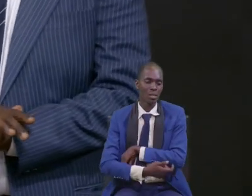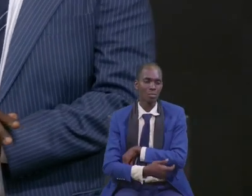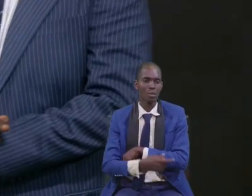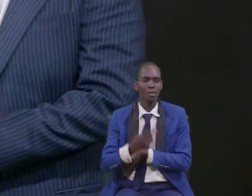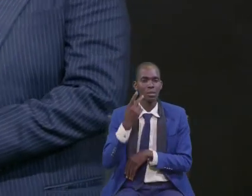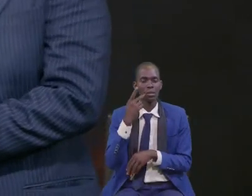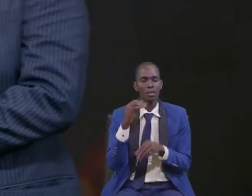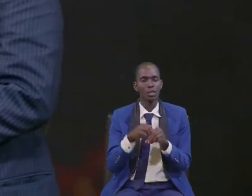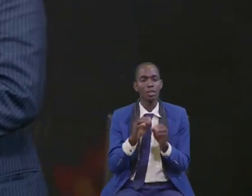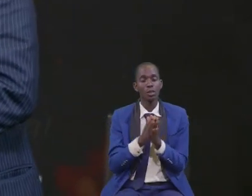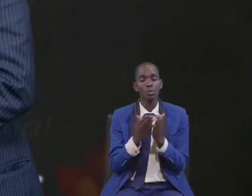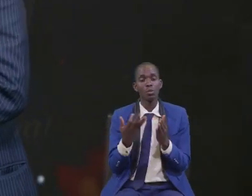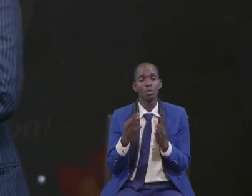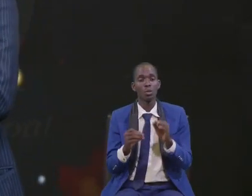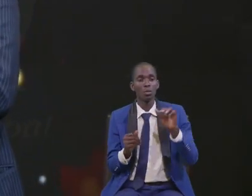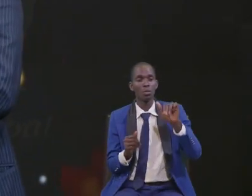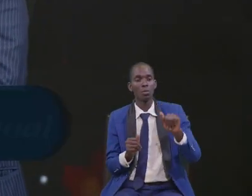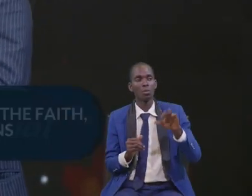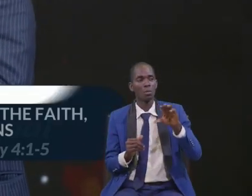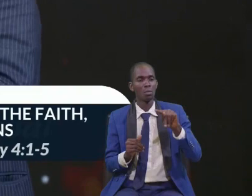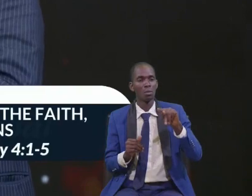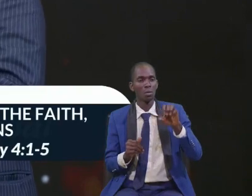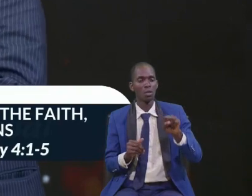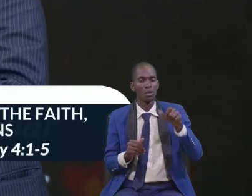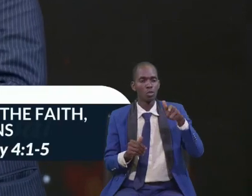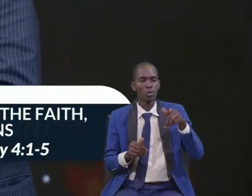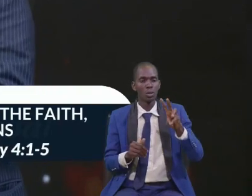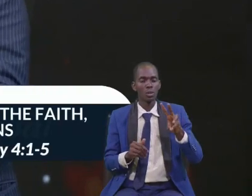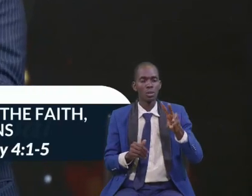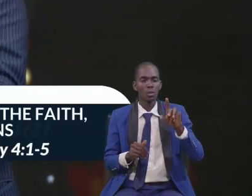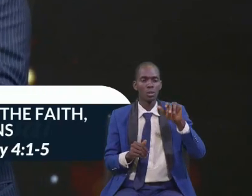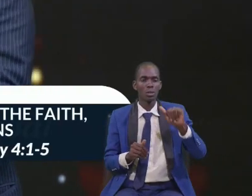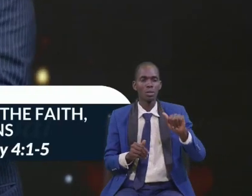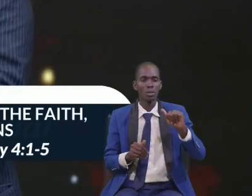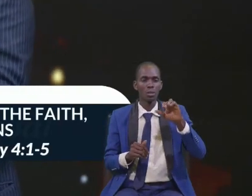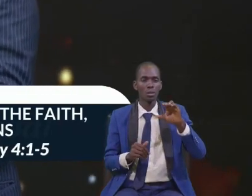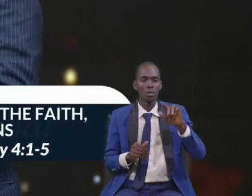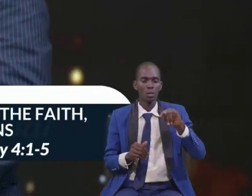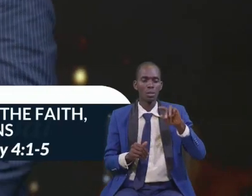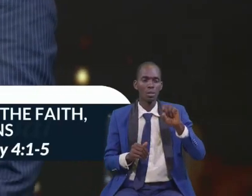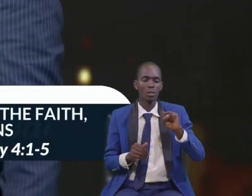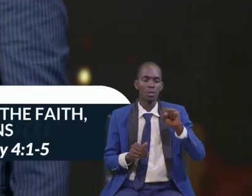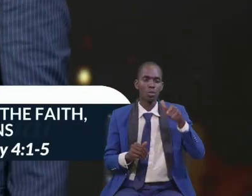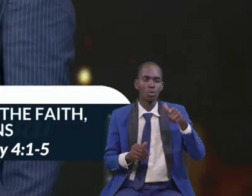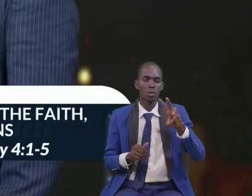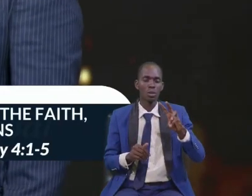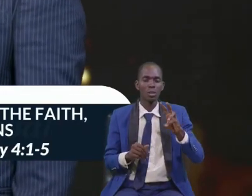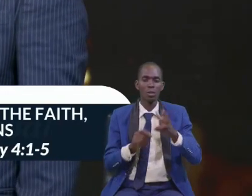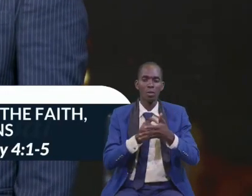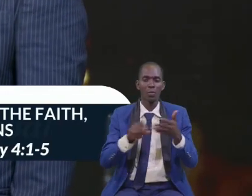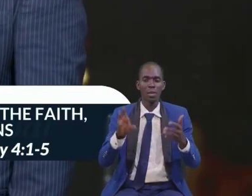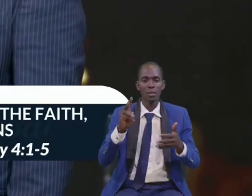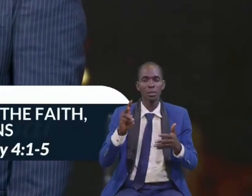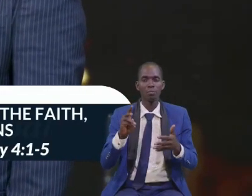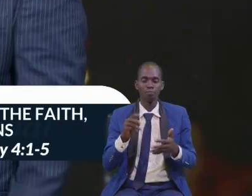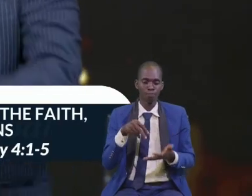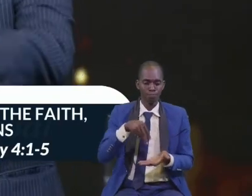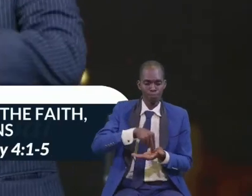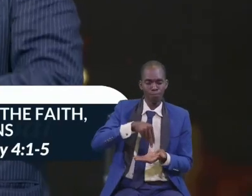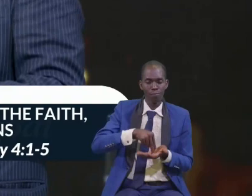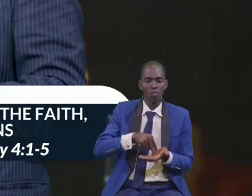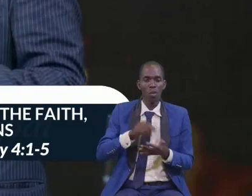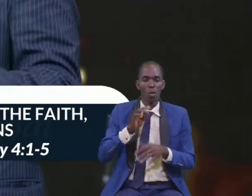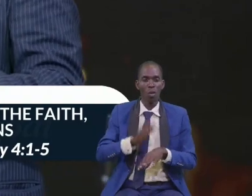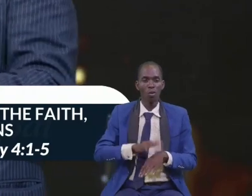chapter 26, reading from verse 16, but rise and stand upon thy feet,